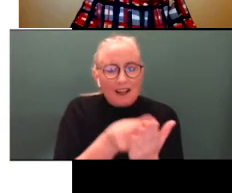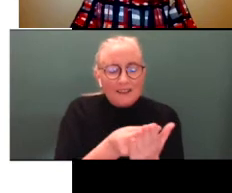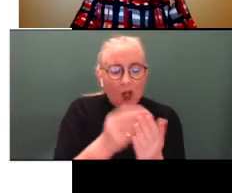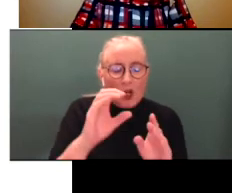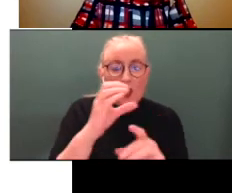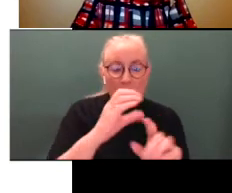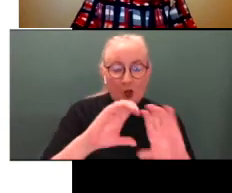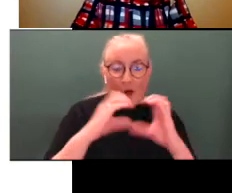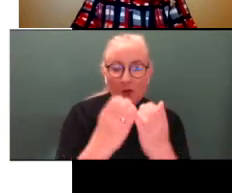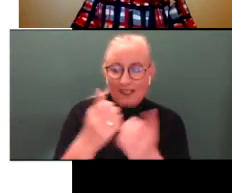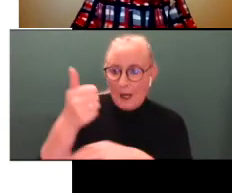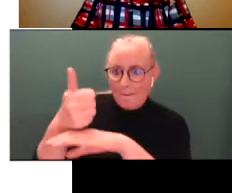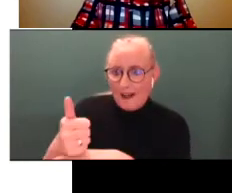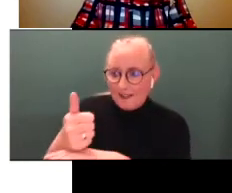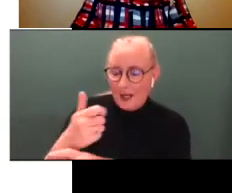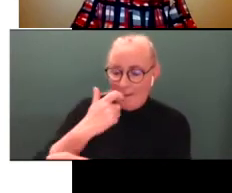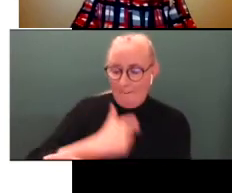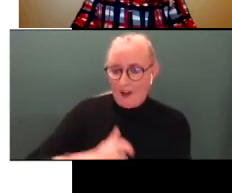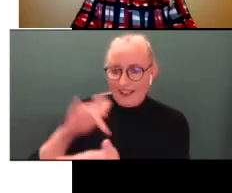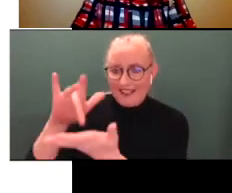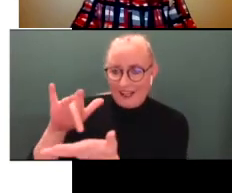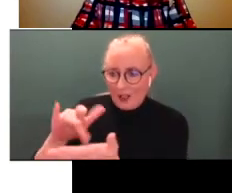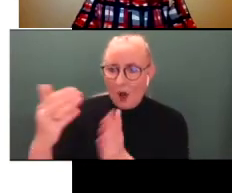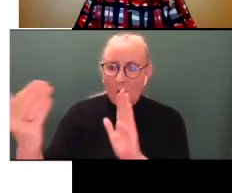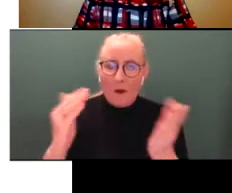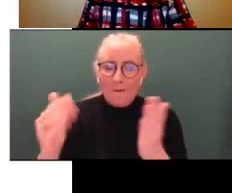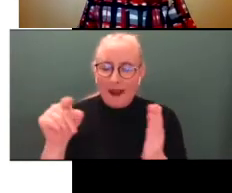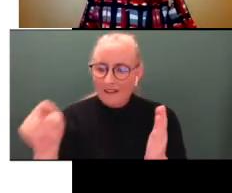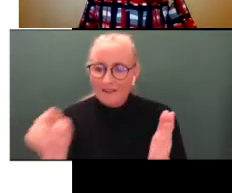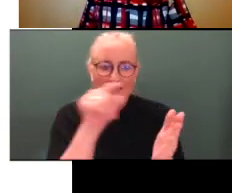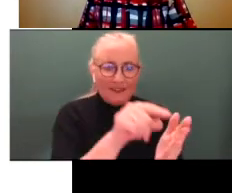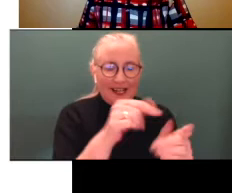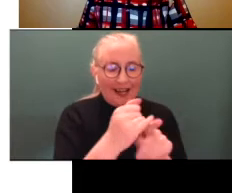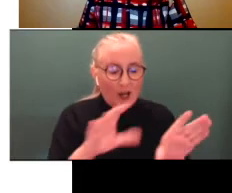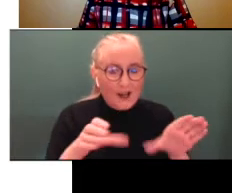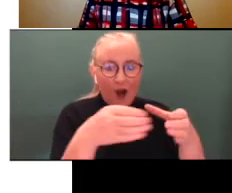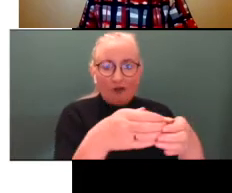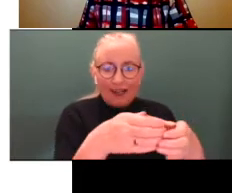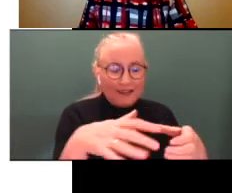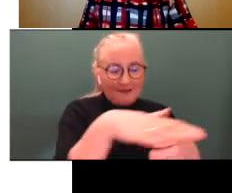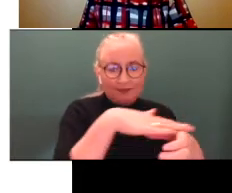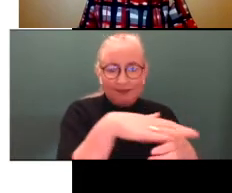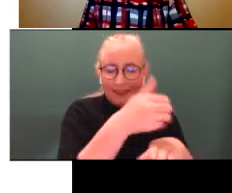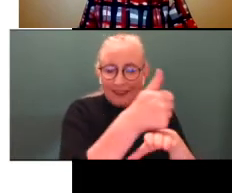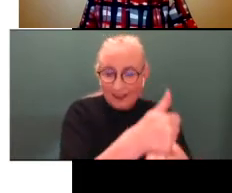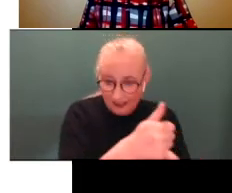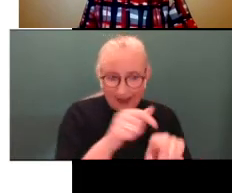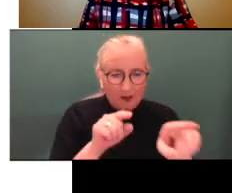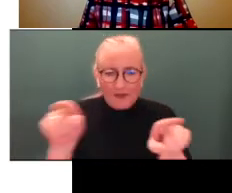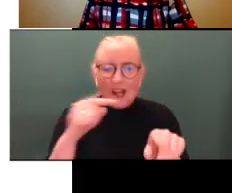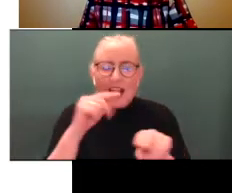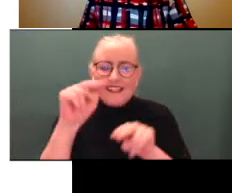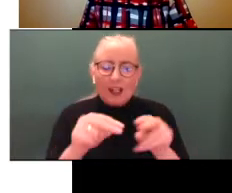community-based person-centered services to the cost of services provided in congregated settings, and to assess the